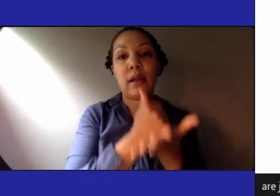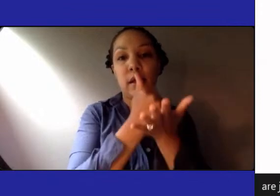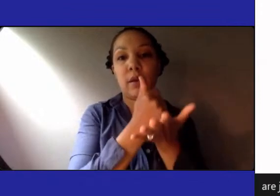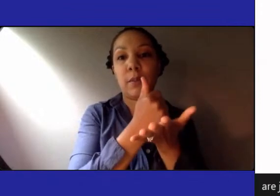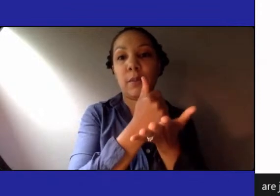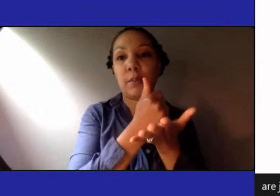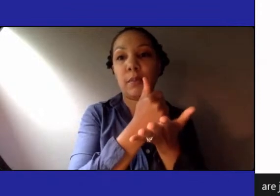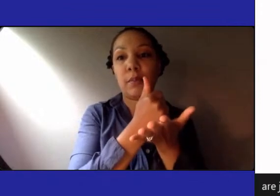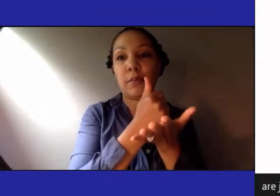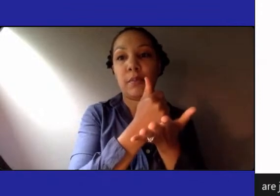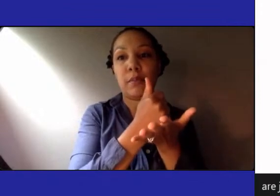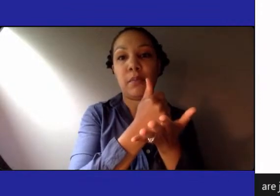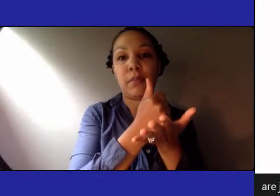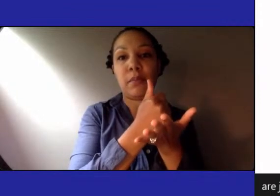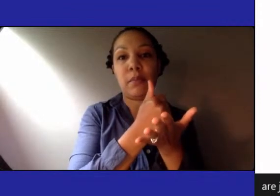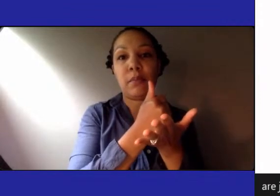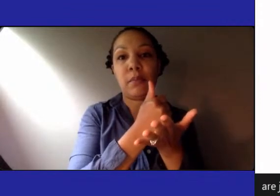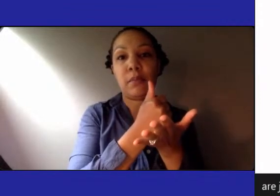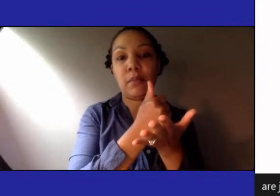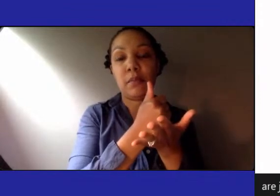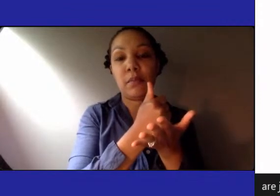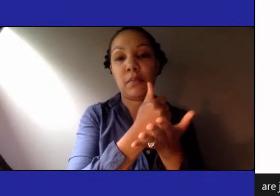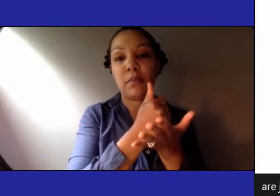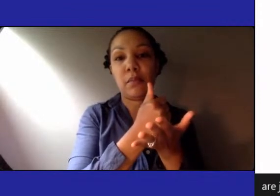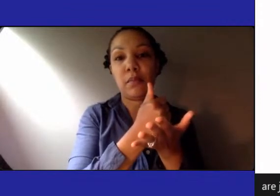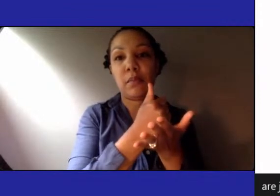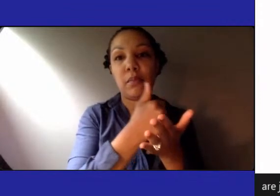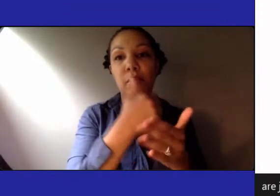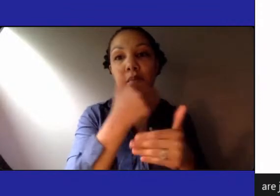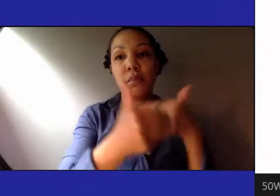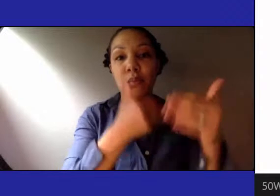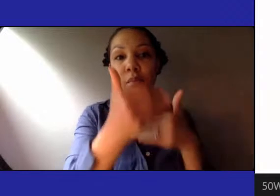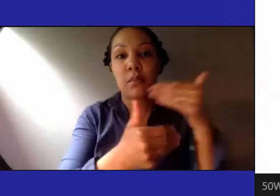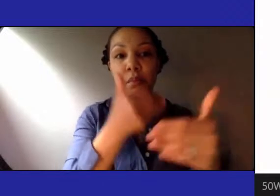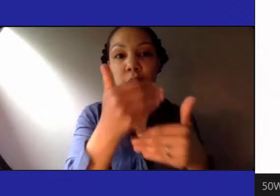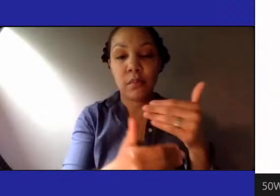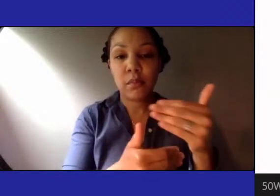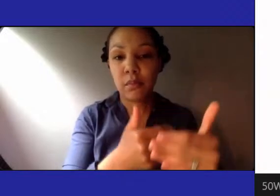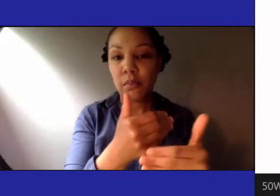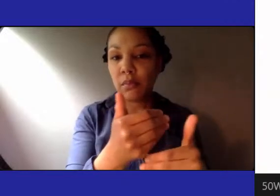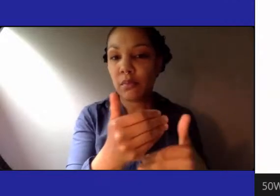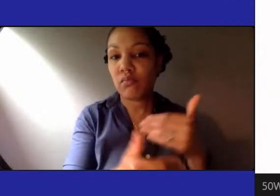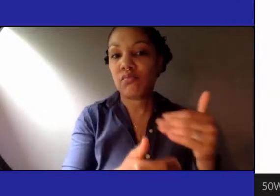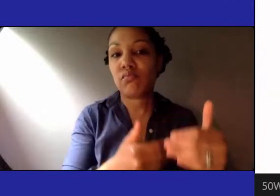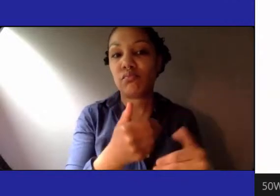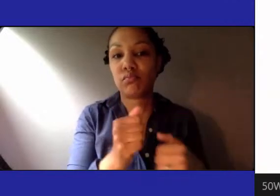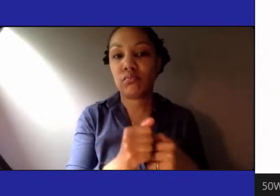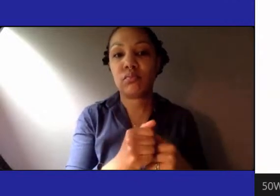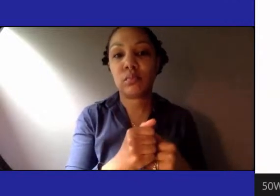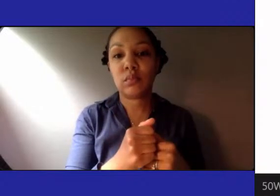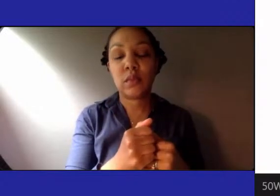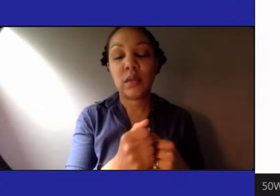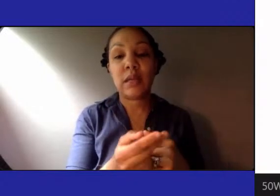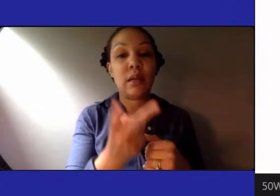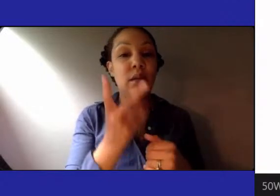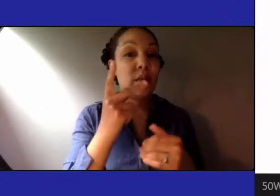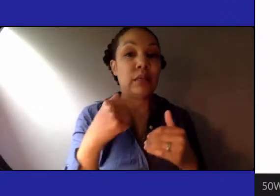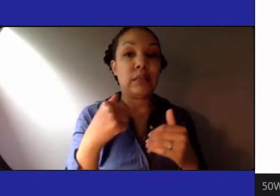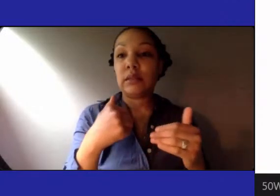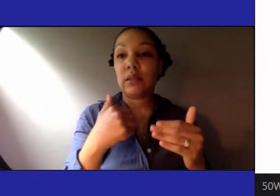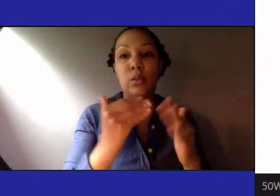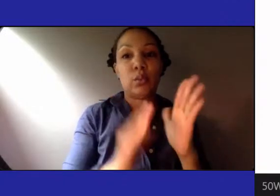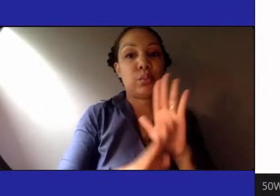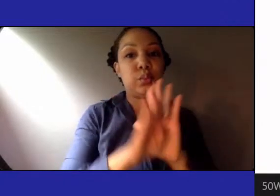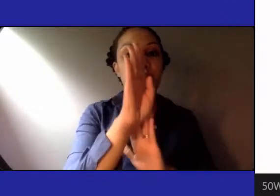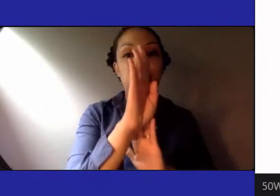been driven at Queens Hospital. In the first quarter of this year, they've seen over 200 stroke patients as